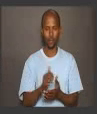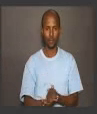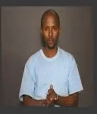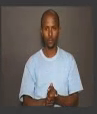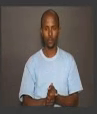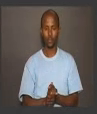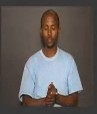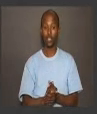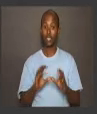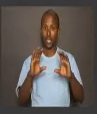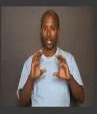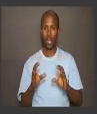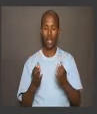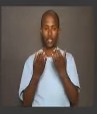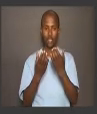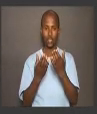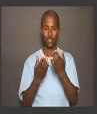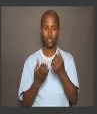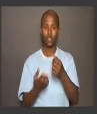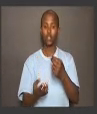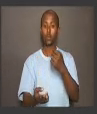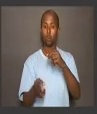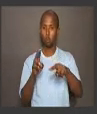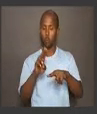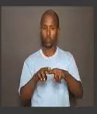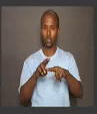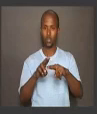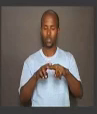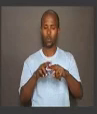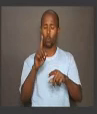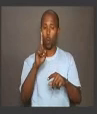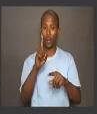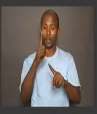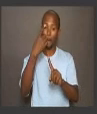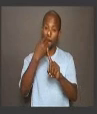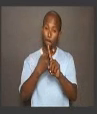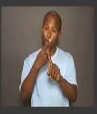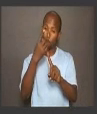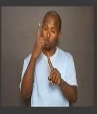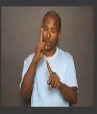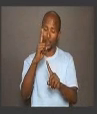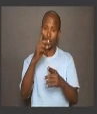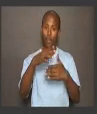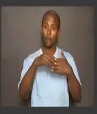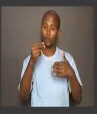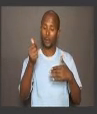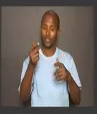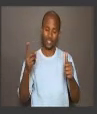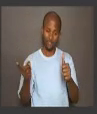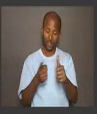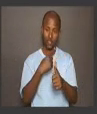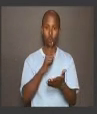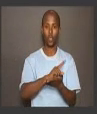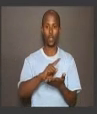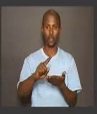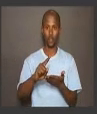The class puts aside 1 birr in the first week,